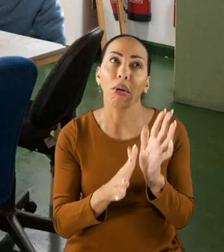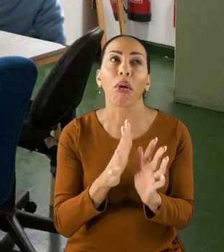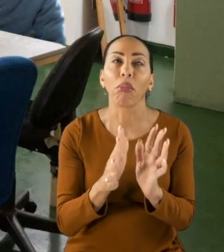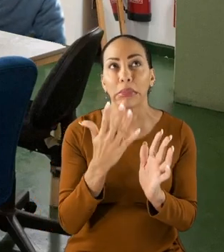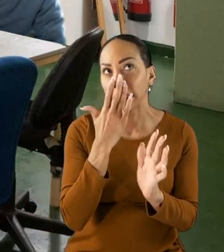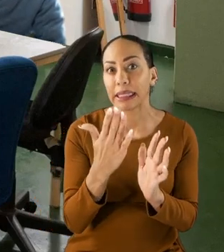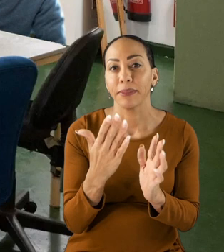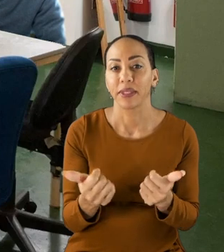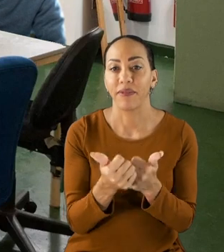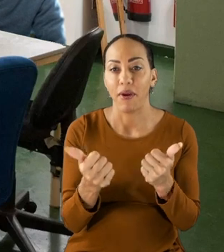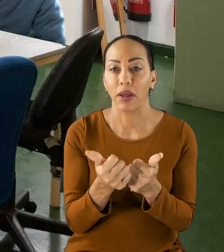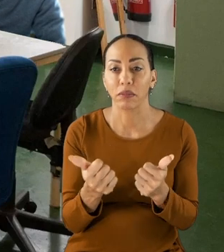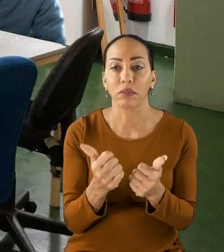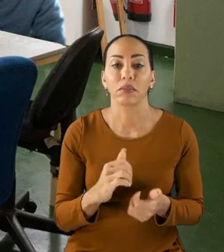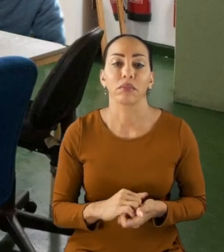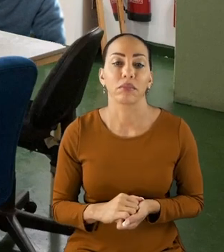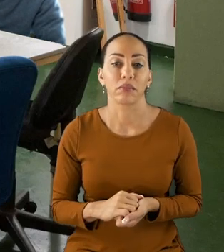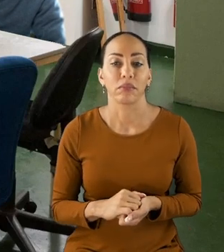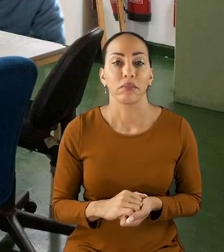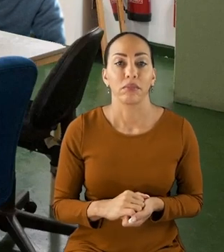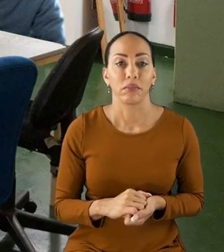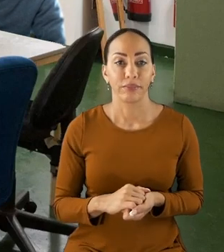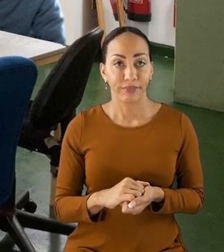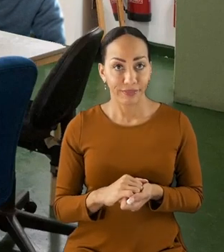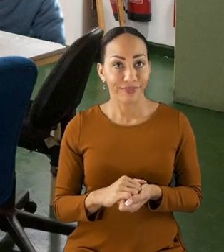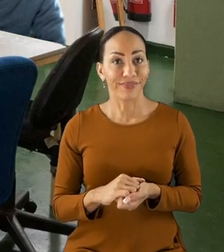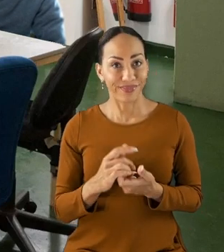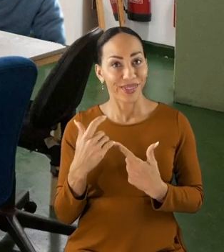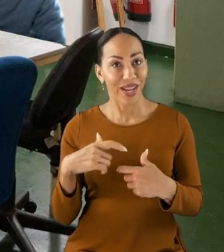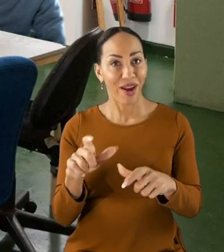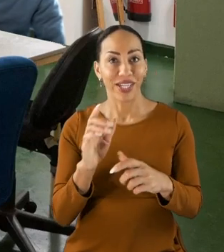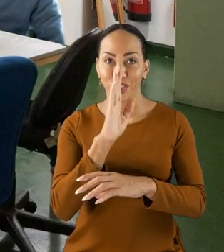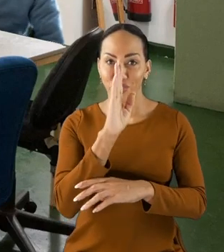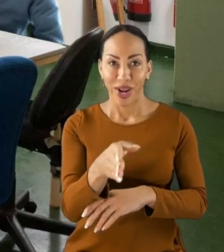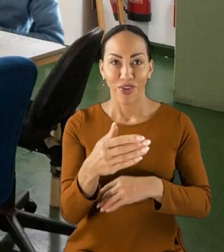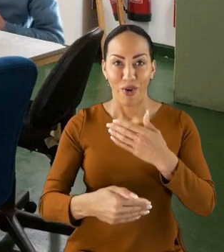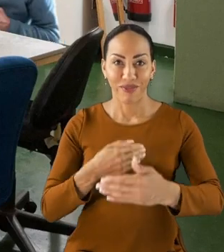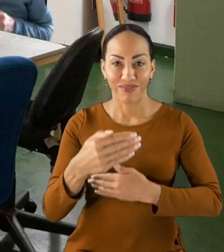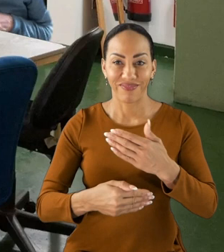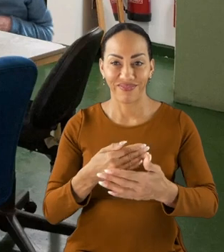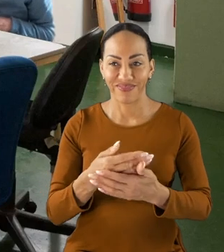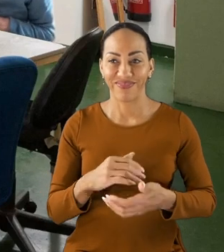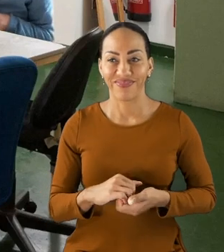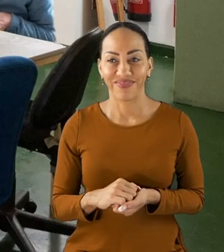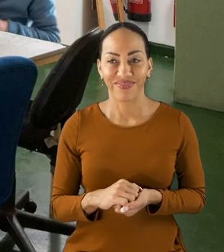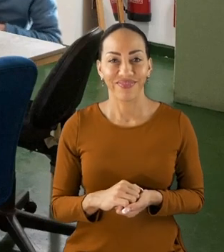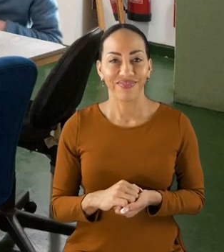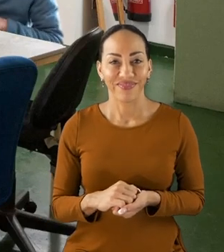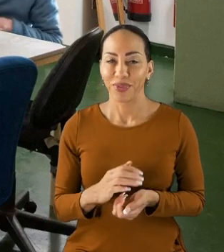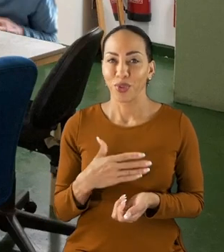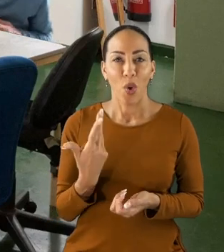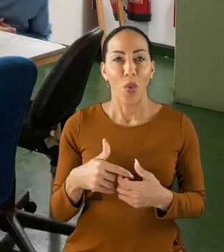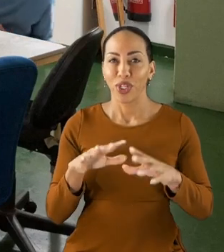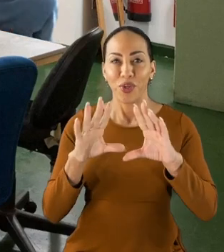to be aware. Yeah, of course. In that case, why don't we carry straight on so we can make sure we don't finish any later